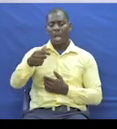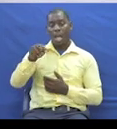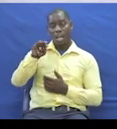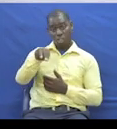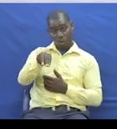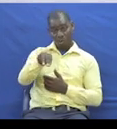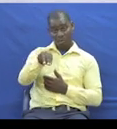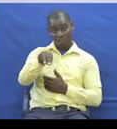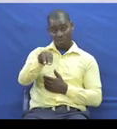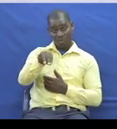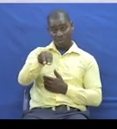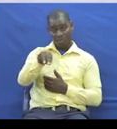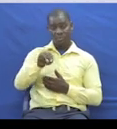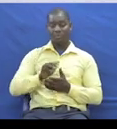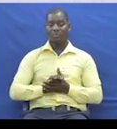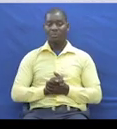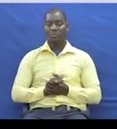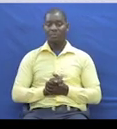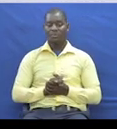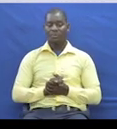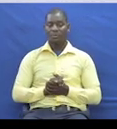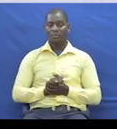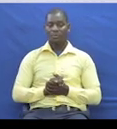What is atom?